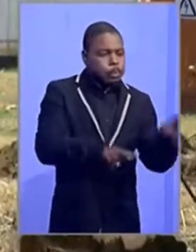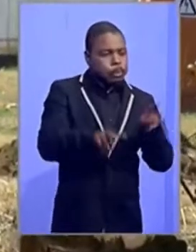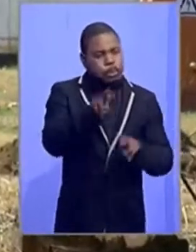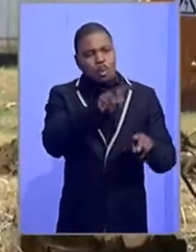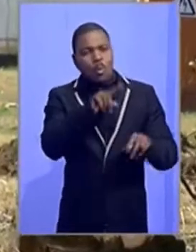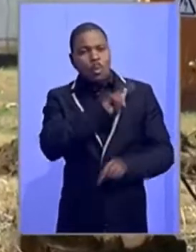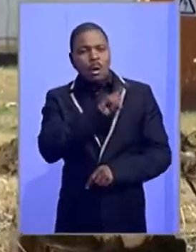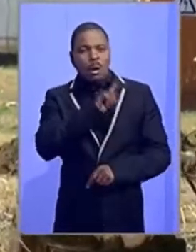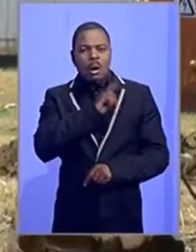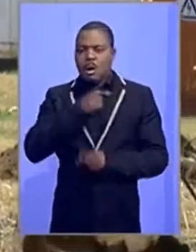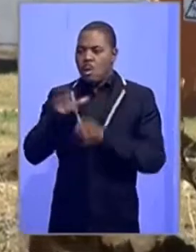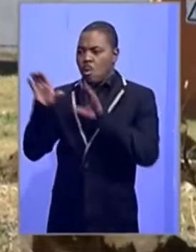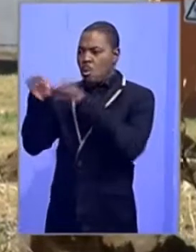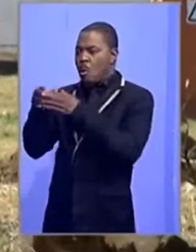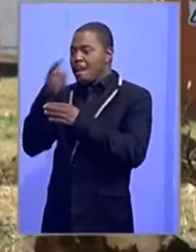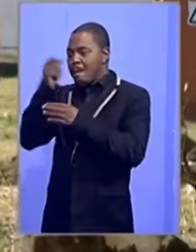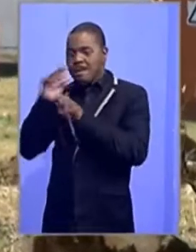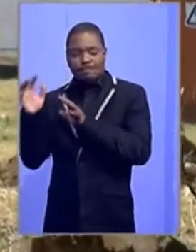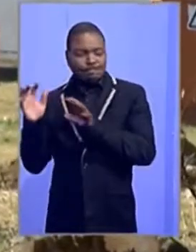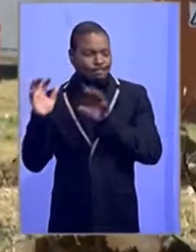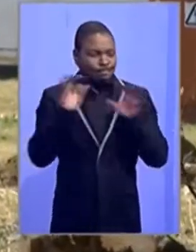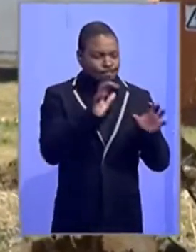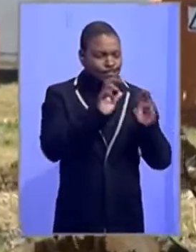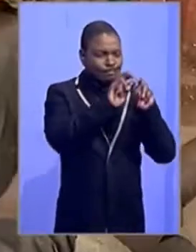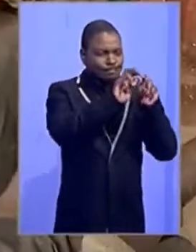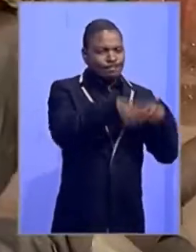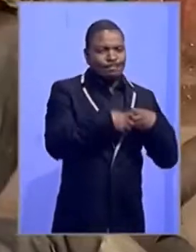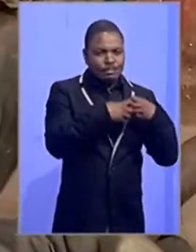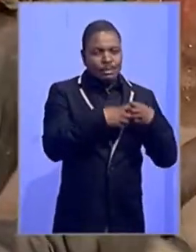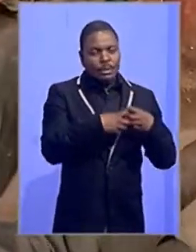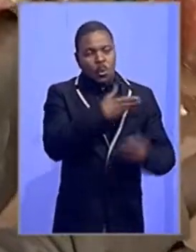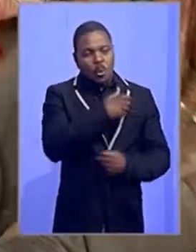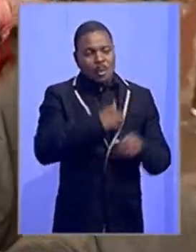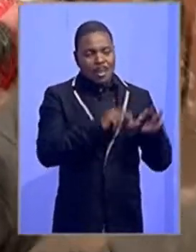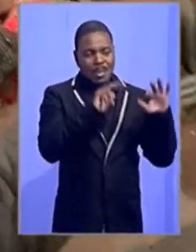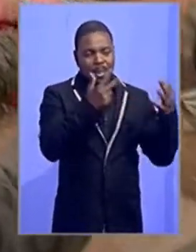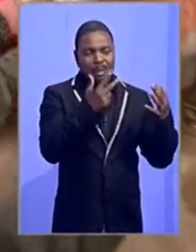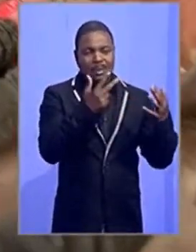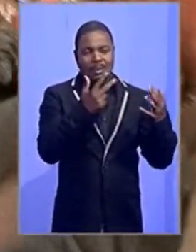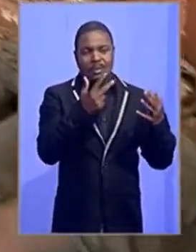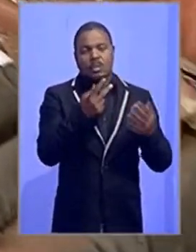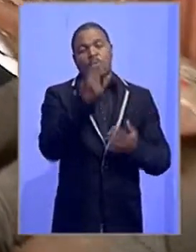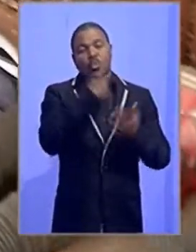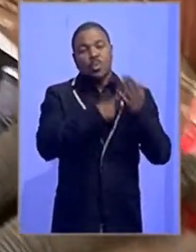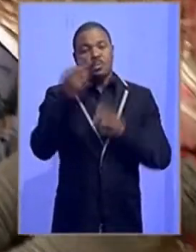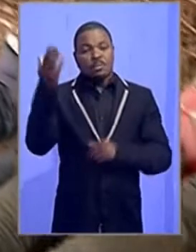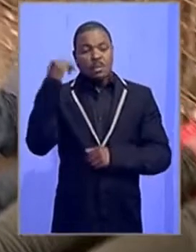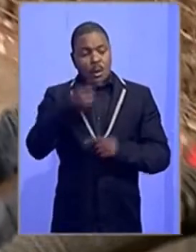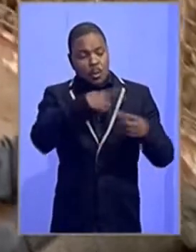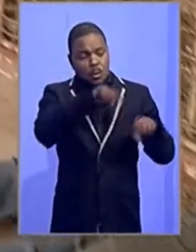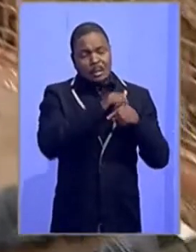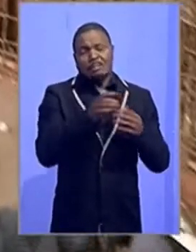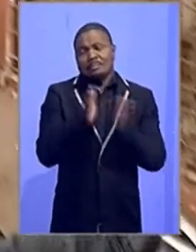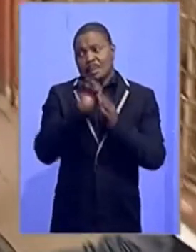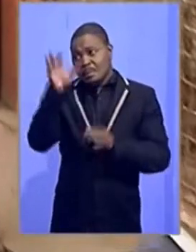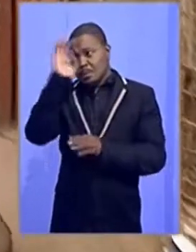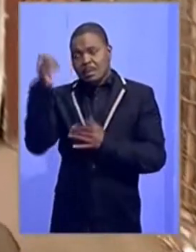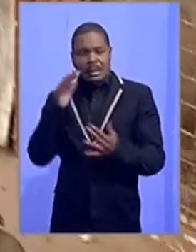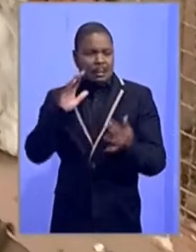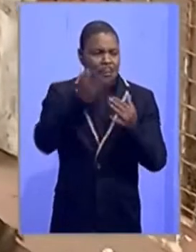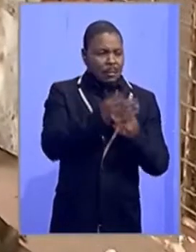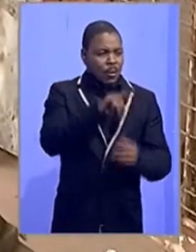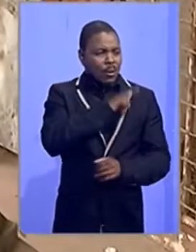ka mogoso basadi ba le robedi beke di le pedi tse di fetileng. Ba re maiteko a bona go lopa tsereganyo ya sepodisi mo bosenyi